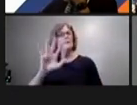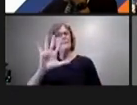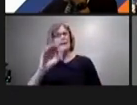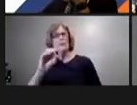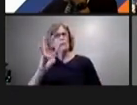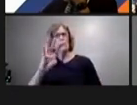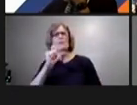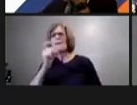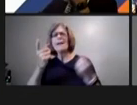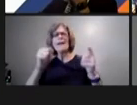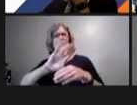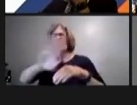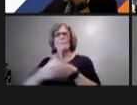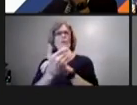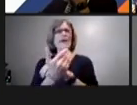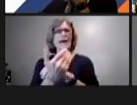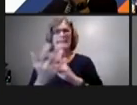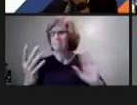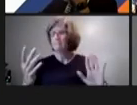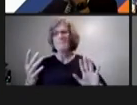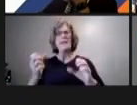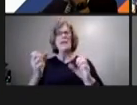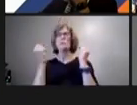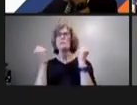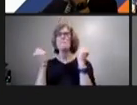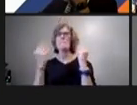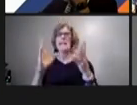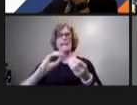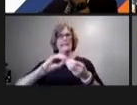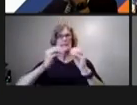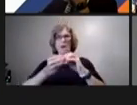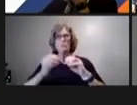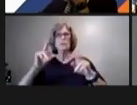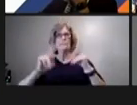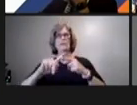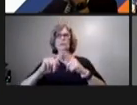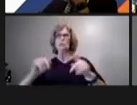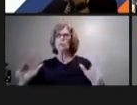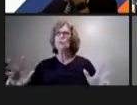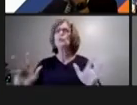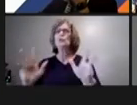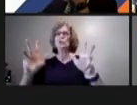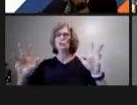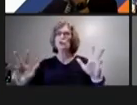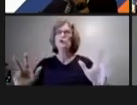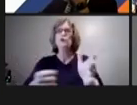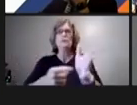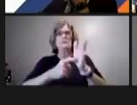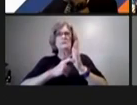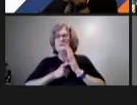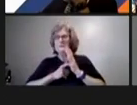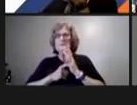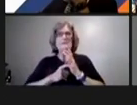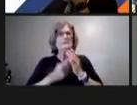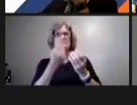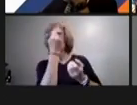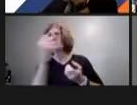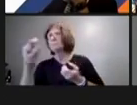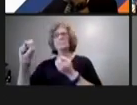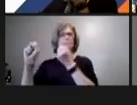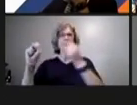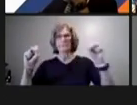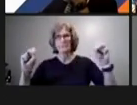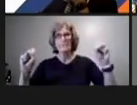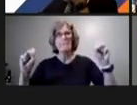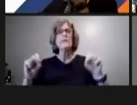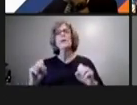an amazing group of disability advocates that pushed and pushed and pushed, literally to the point of wheelchair